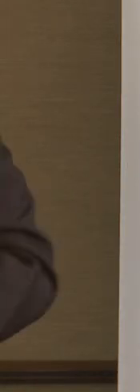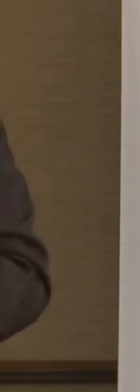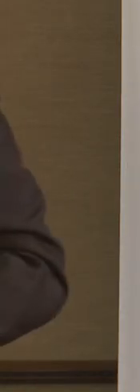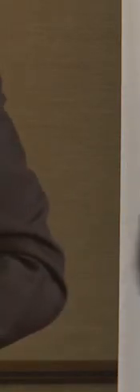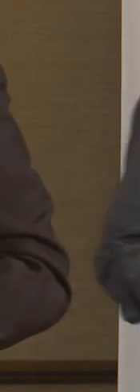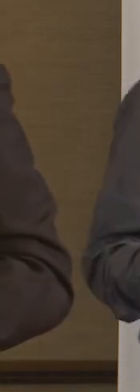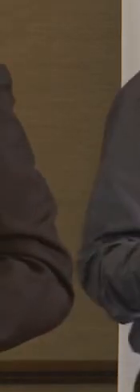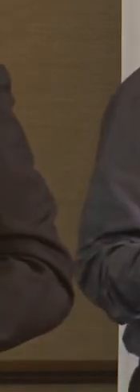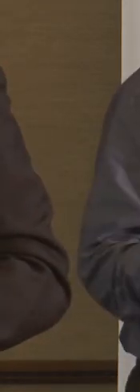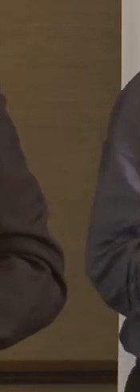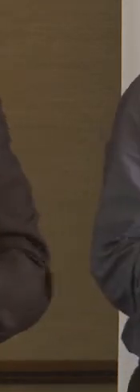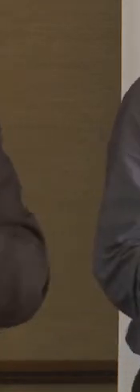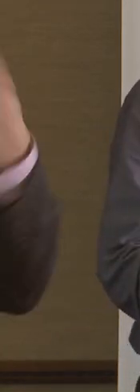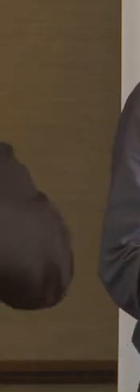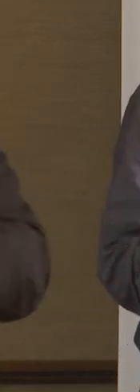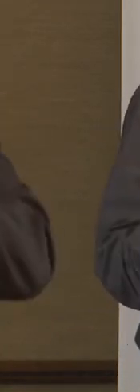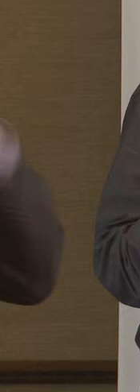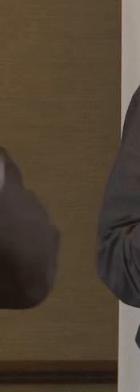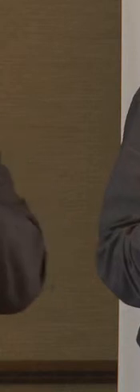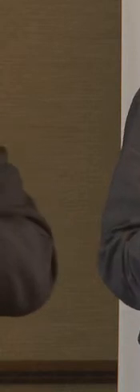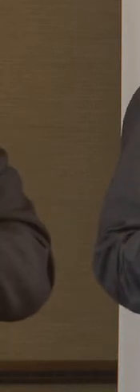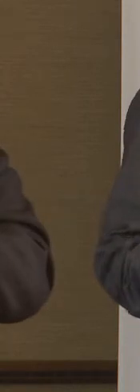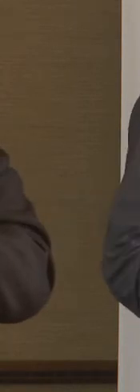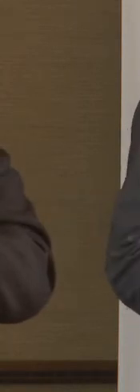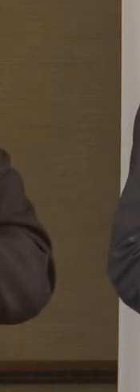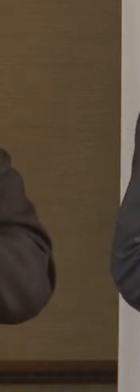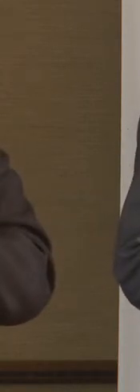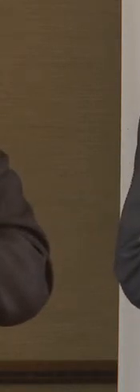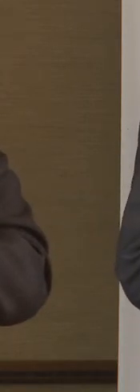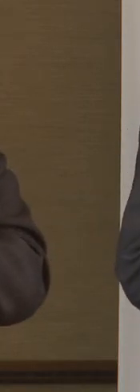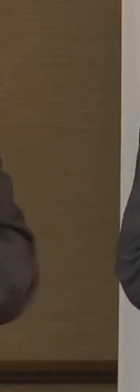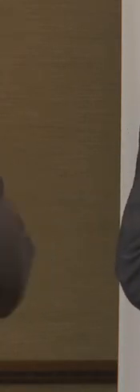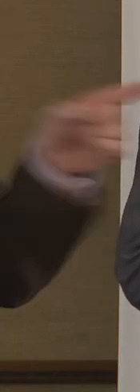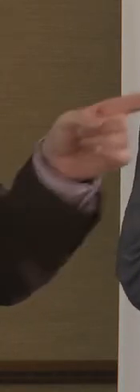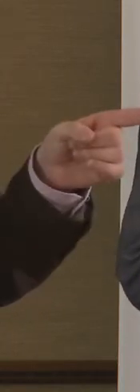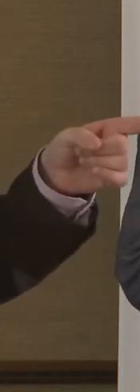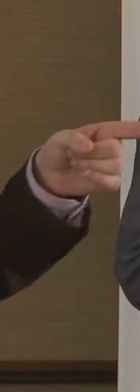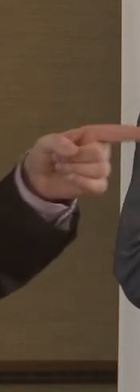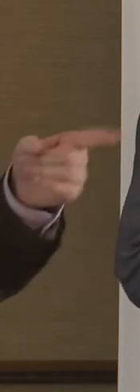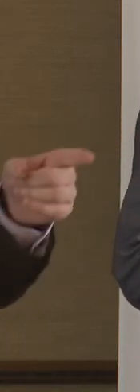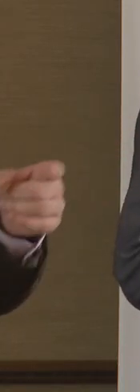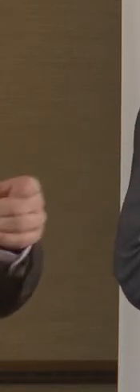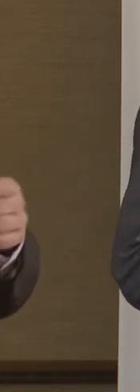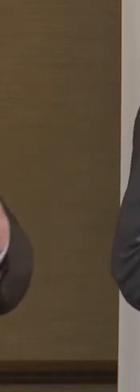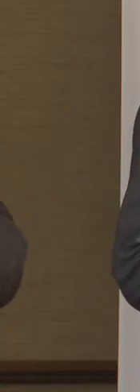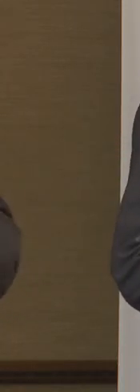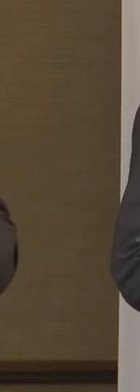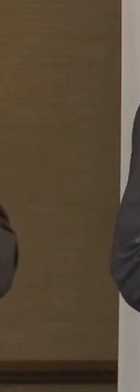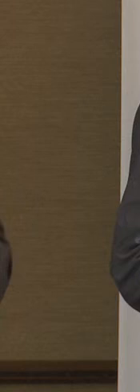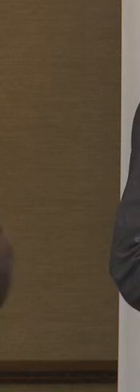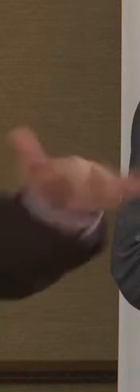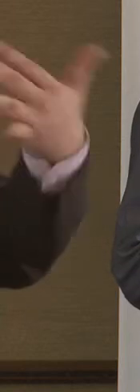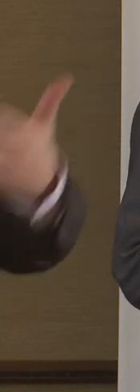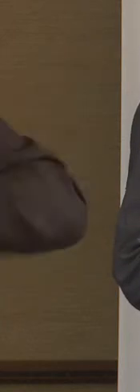And the Office of the Ombudsman, again, as Siobhan mentioned, clearly in terms of providing a voice for the citizen, articulating that